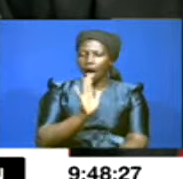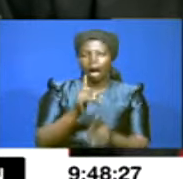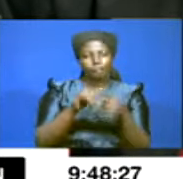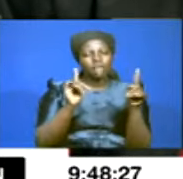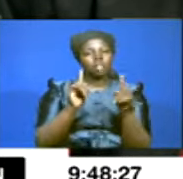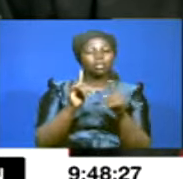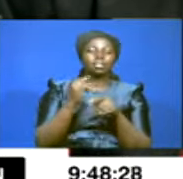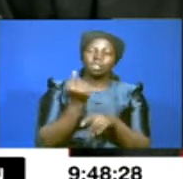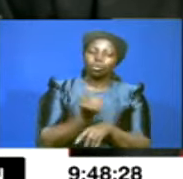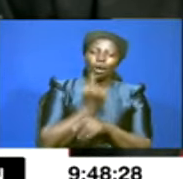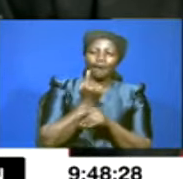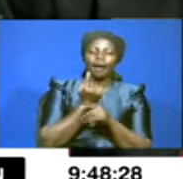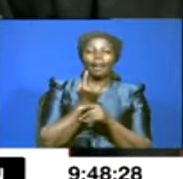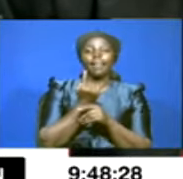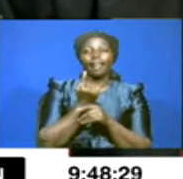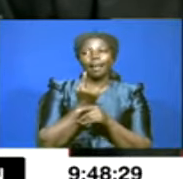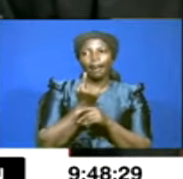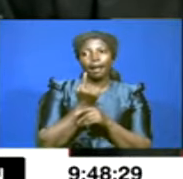a structured